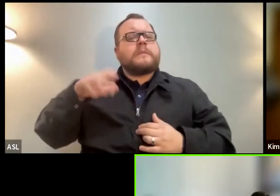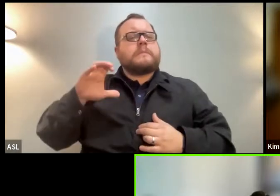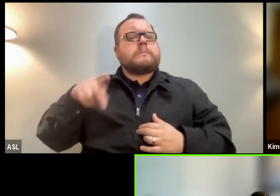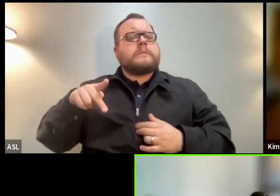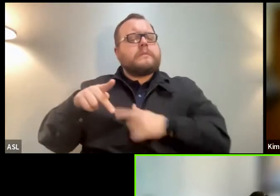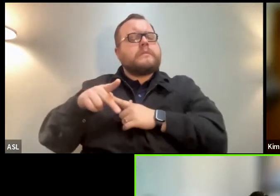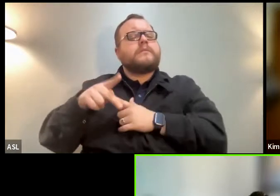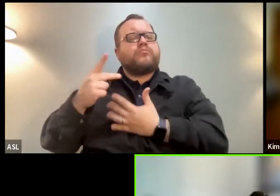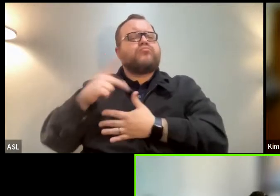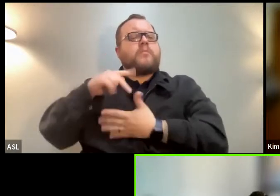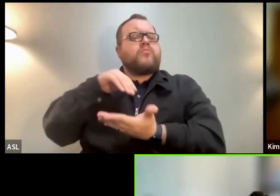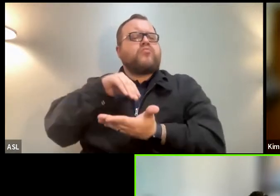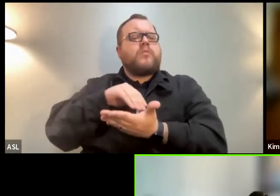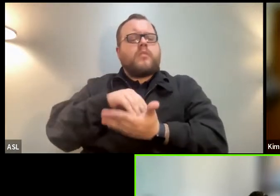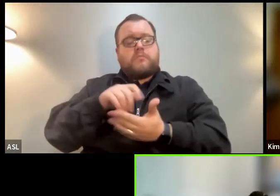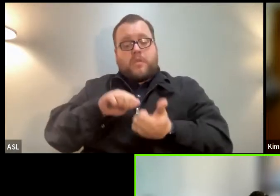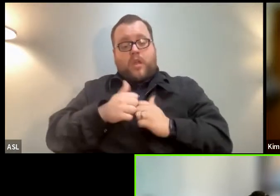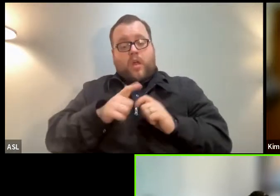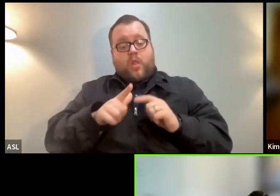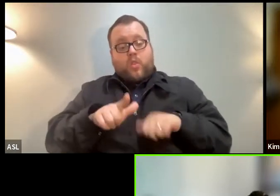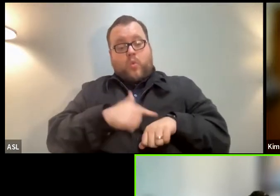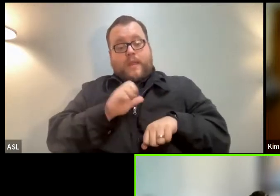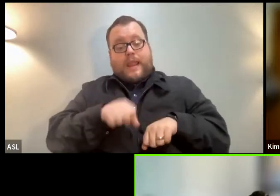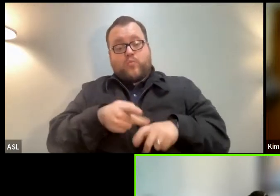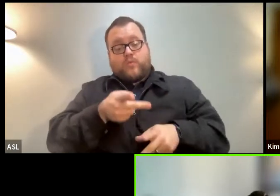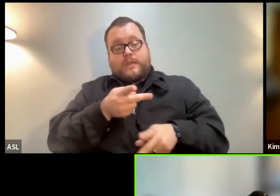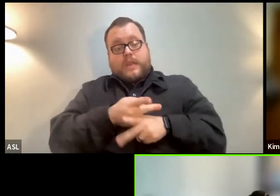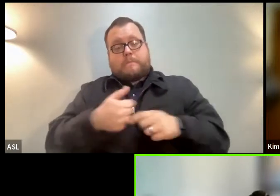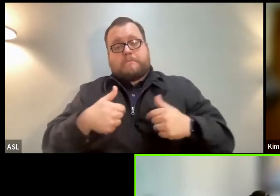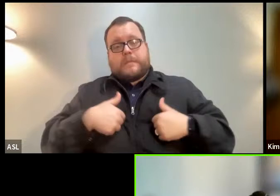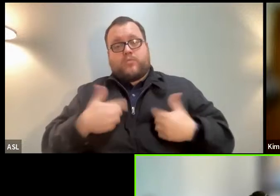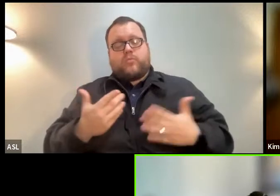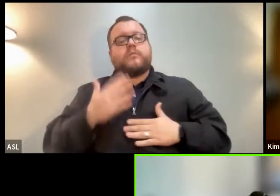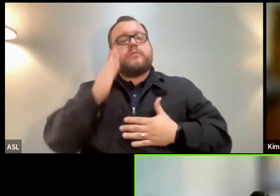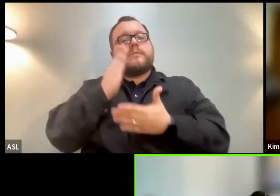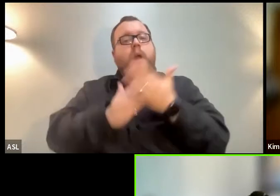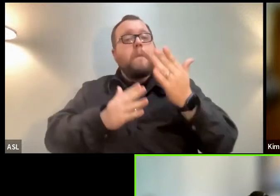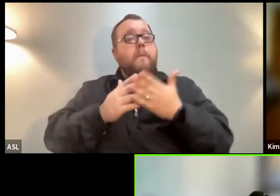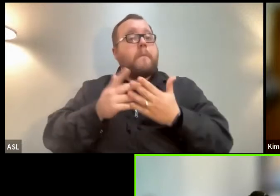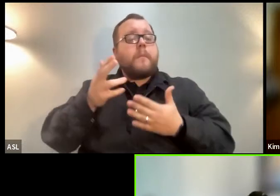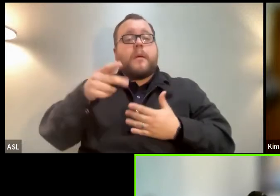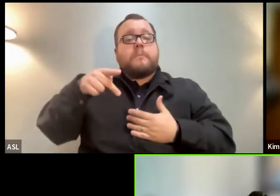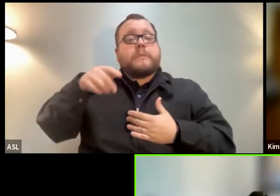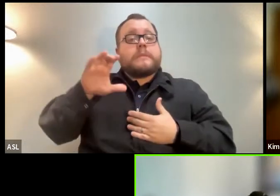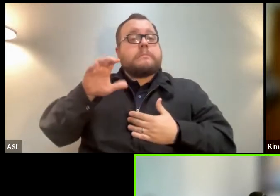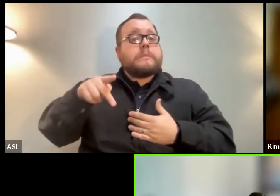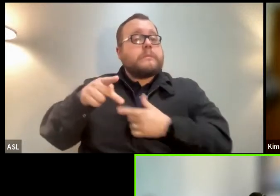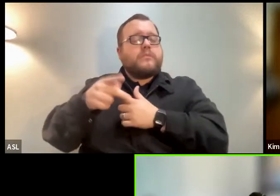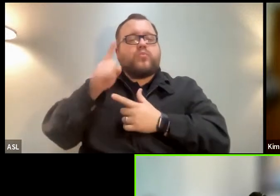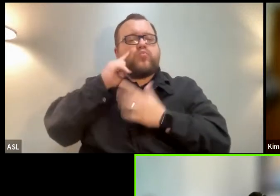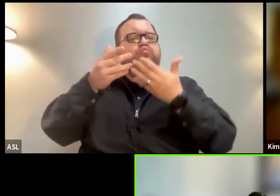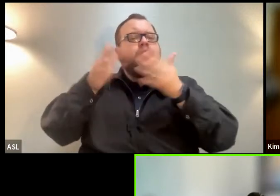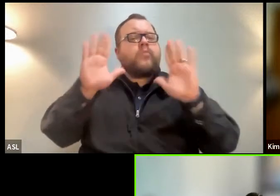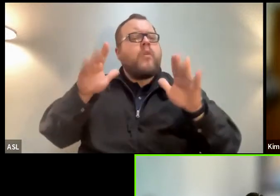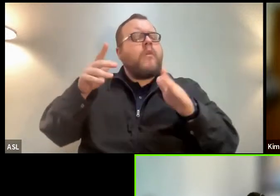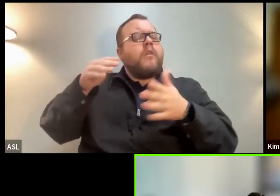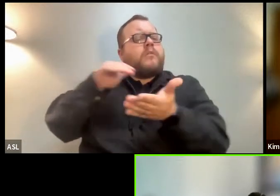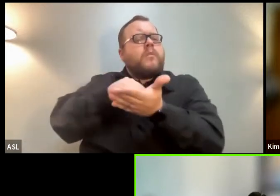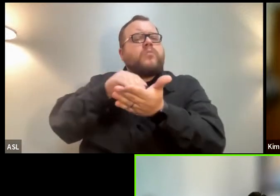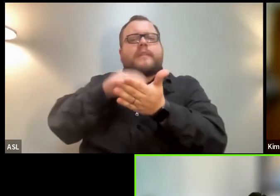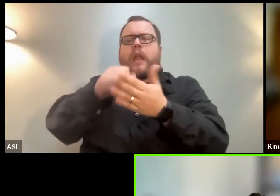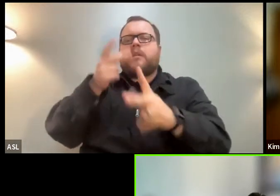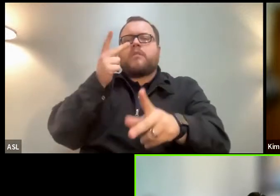long can you keep me? Because some of the PCPs, if they're general, they can keep them forever. Or